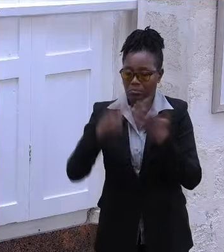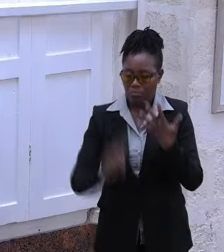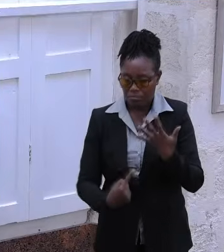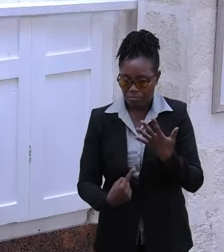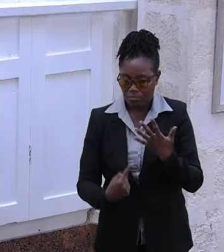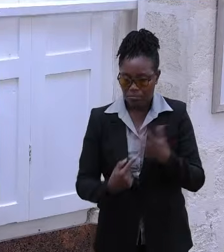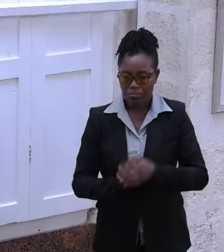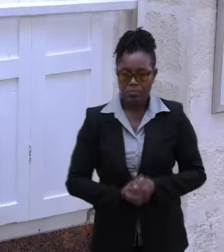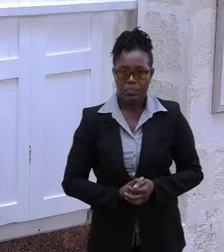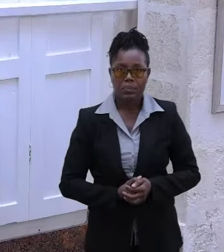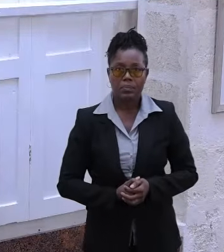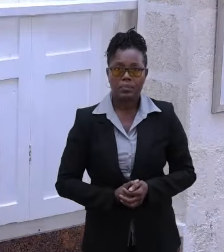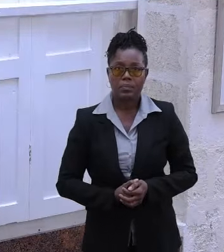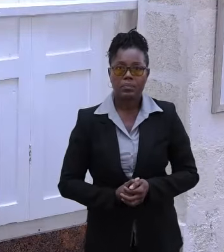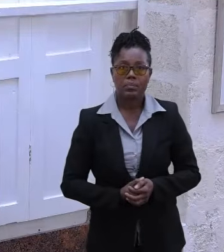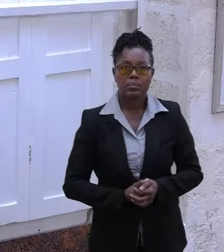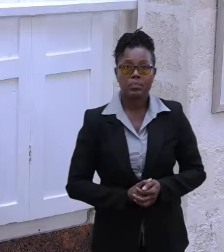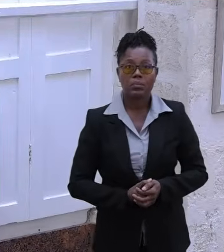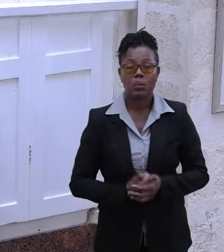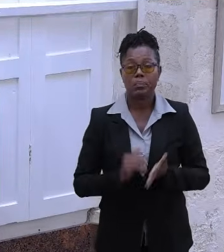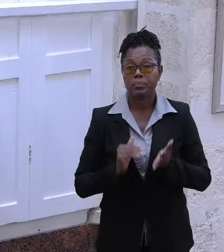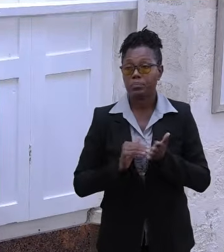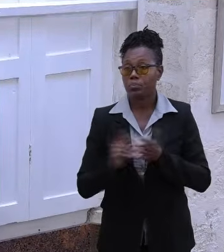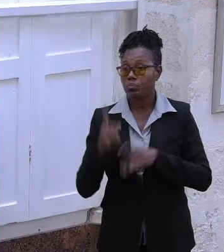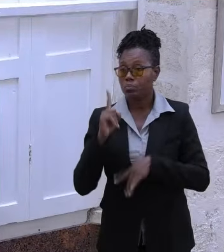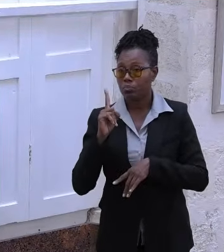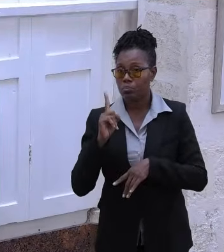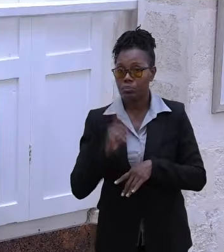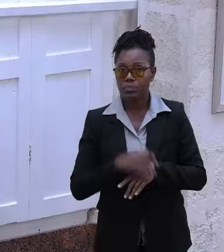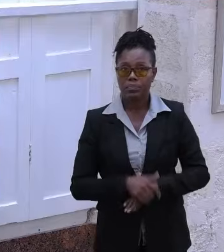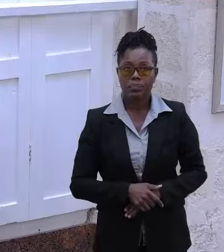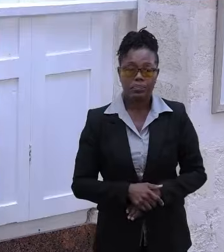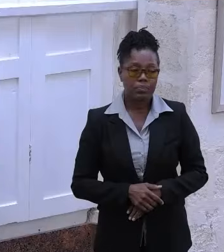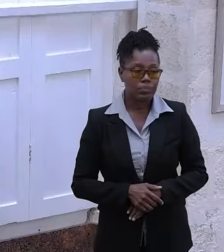if this... Excuse me a minute, please.